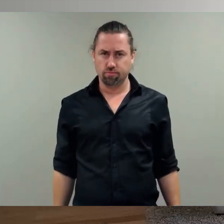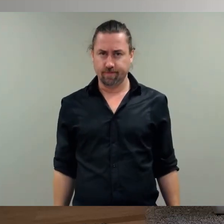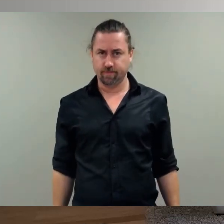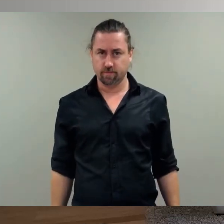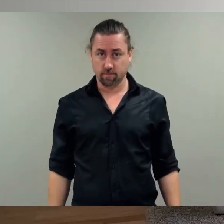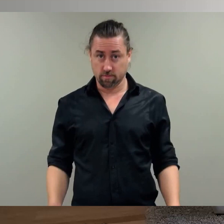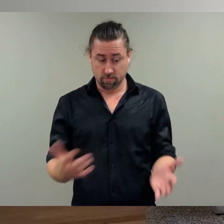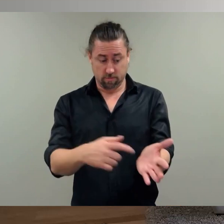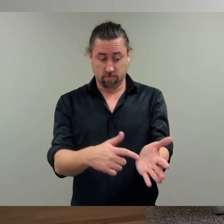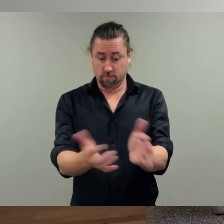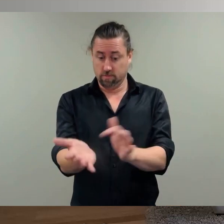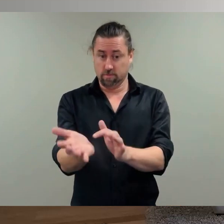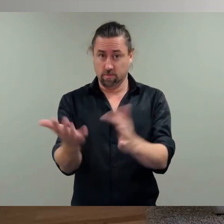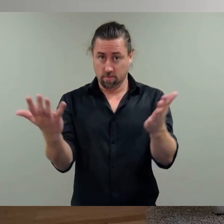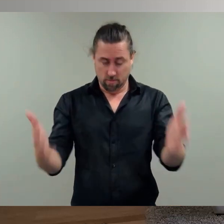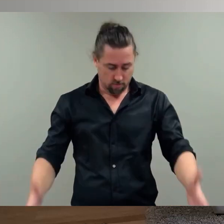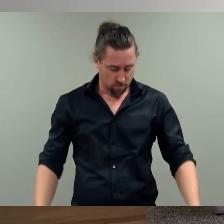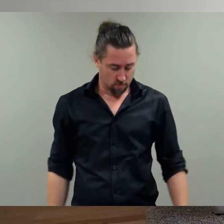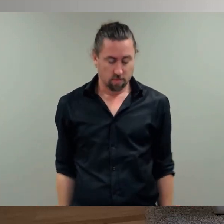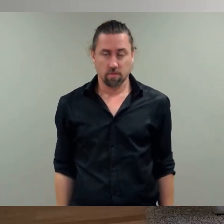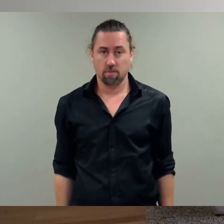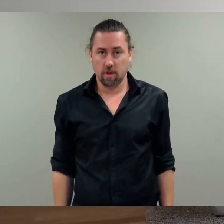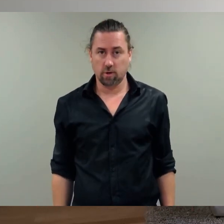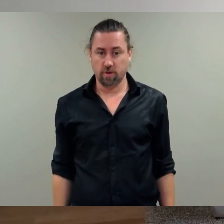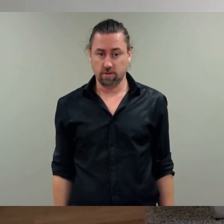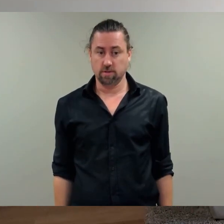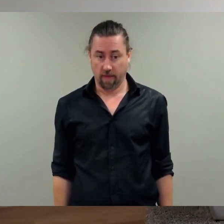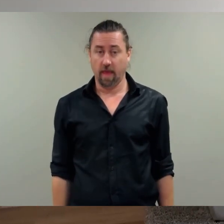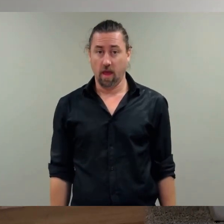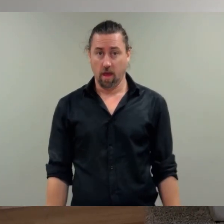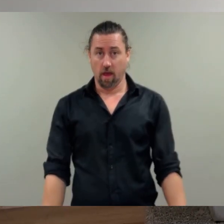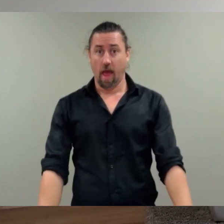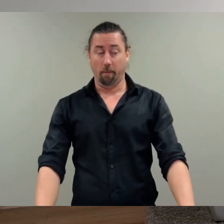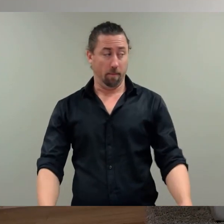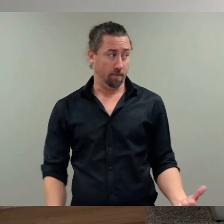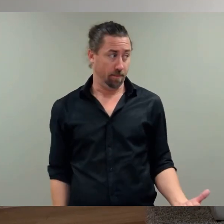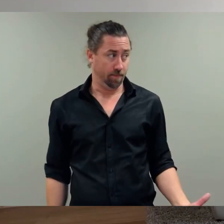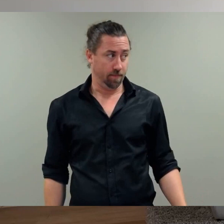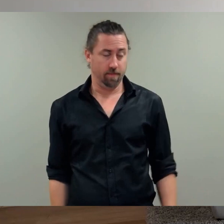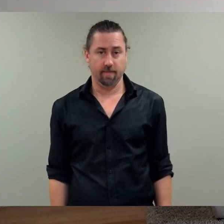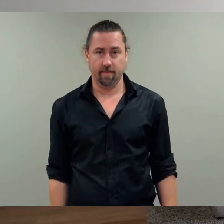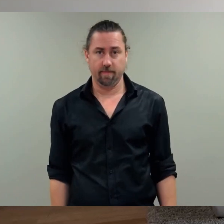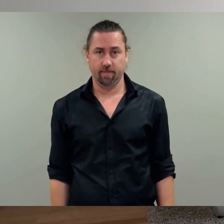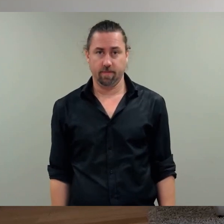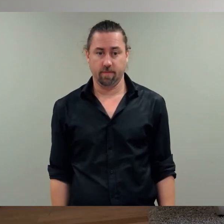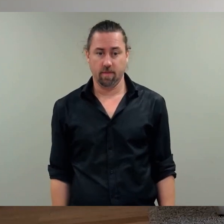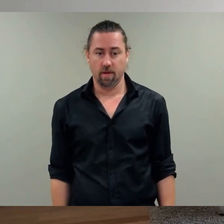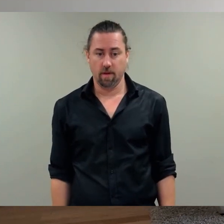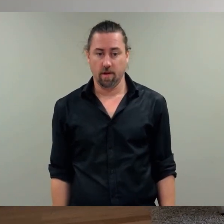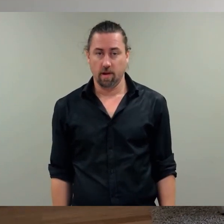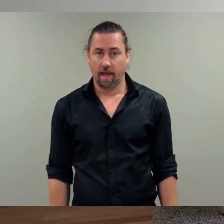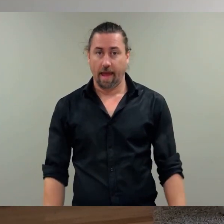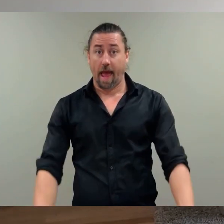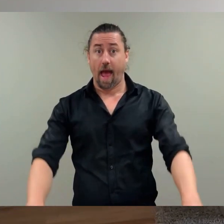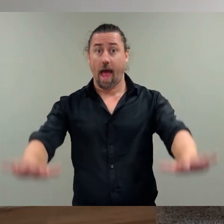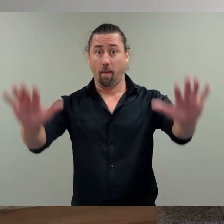if you can, have both palms facing toward the body. Keeping the arms straight and the palms facing you, move your arms up